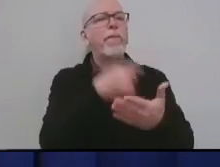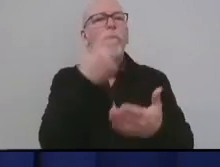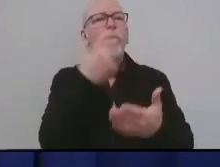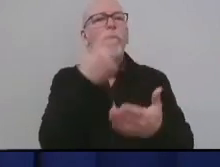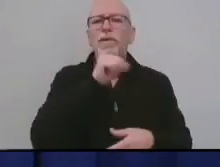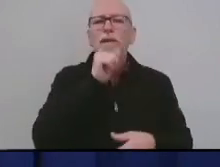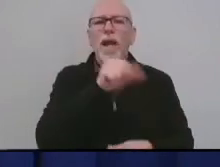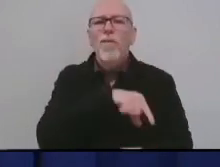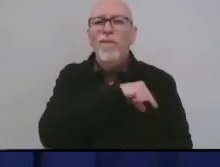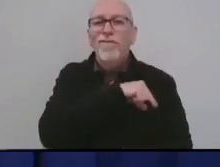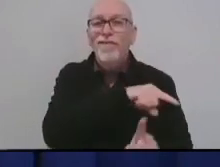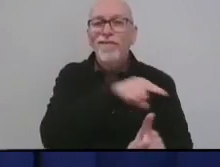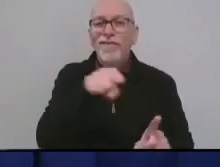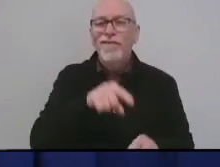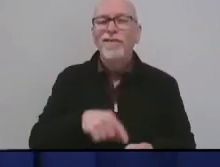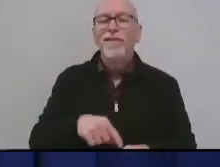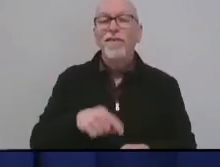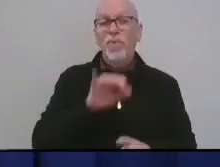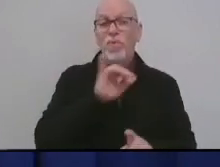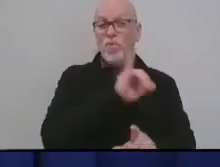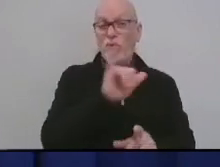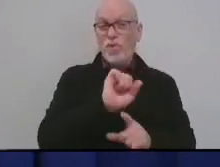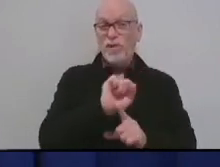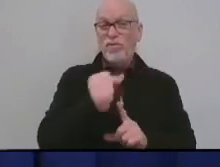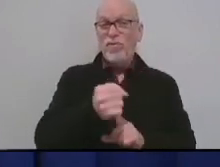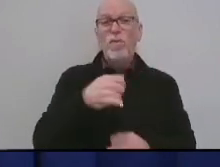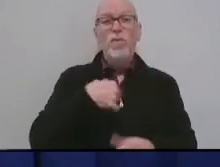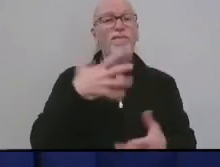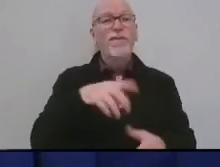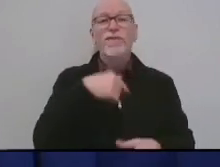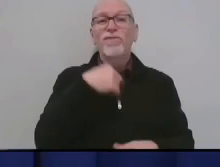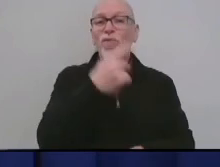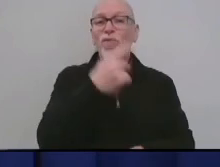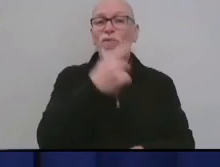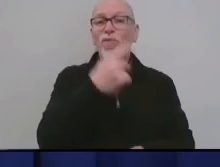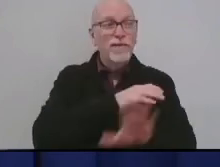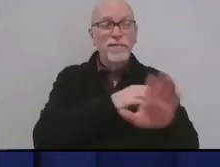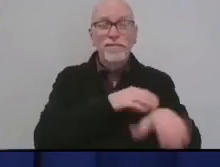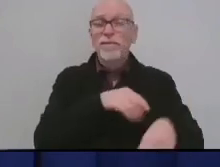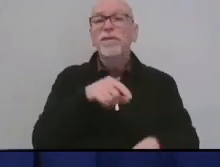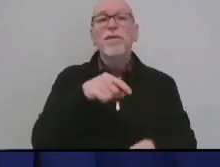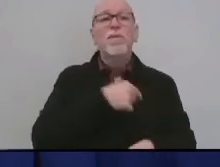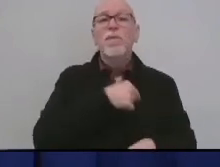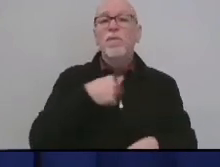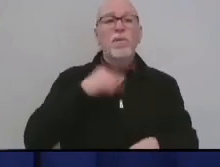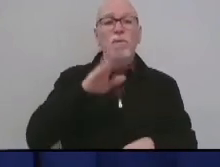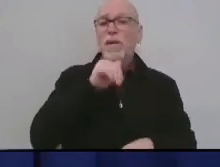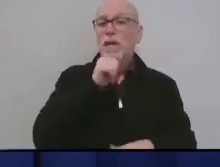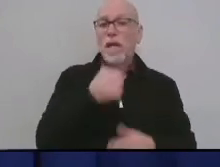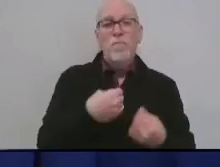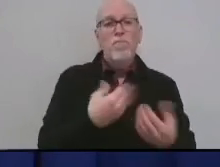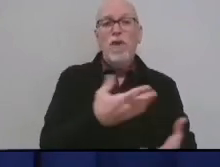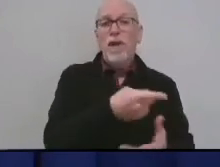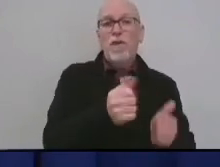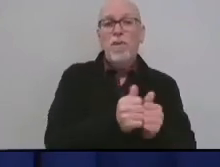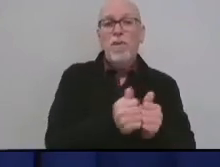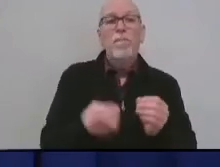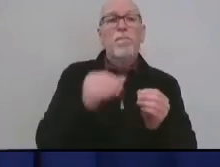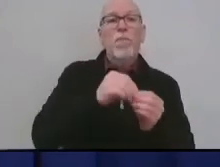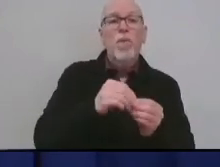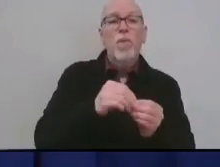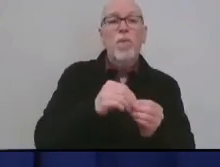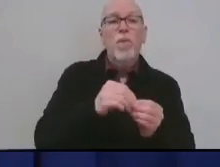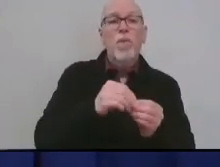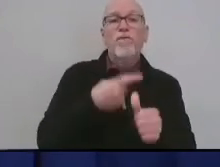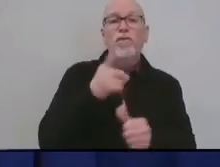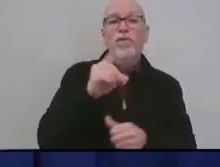these cases, we have told the clinics that we will not provide them with any additional first dose vaccines at